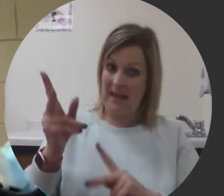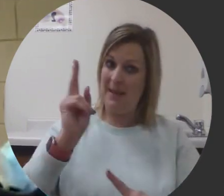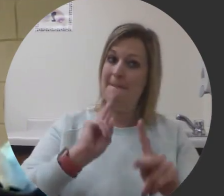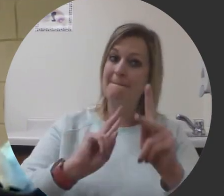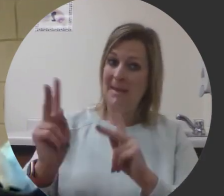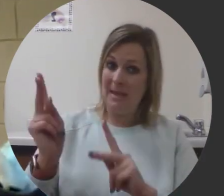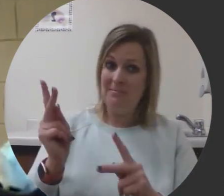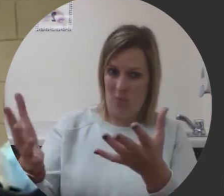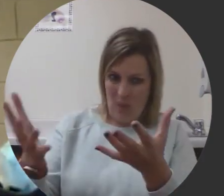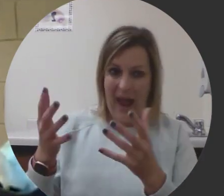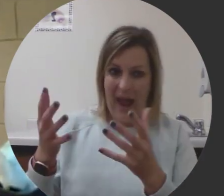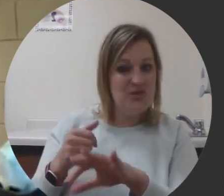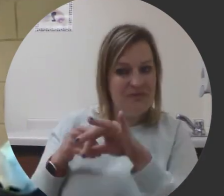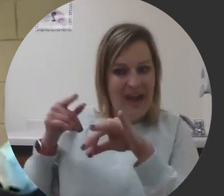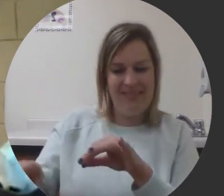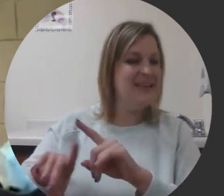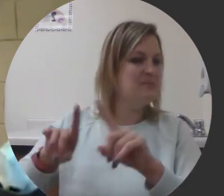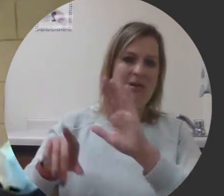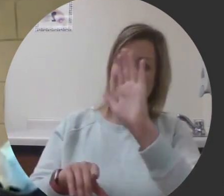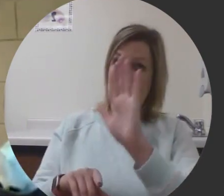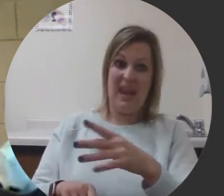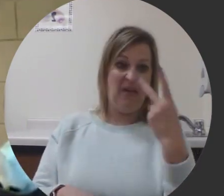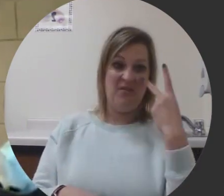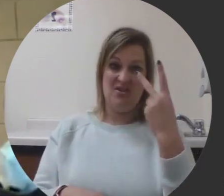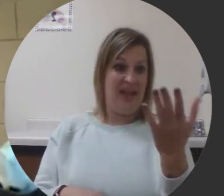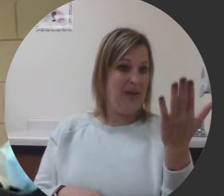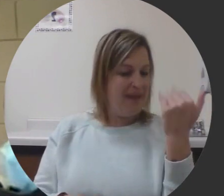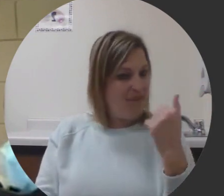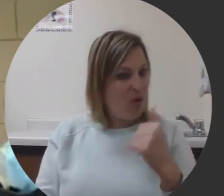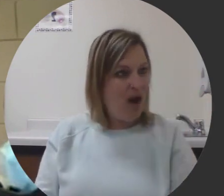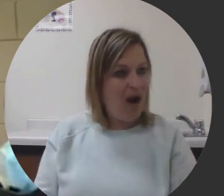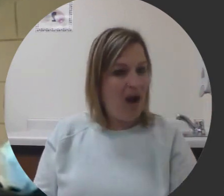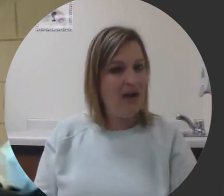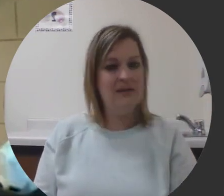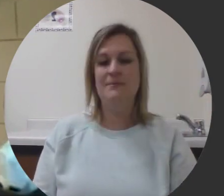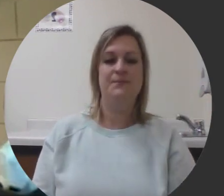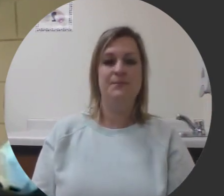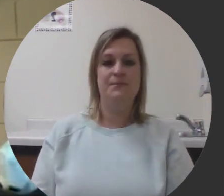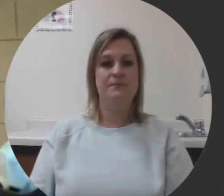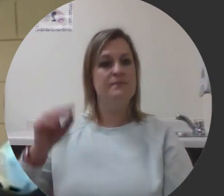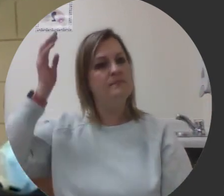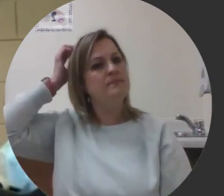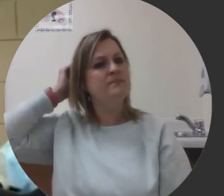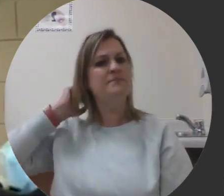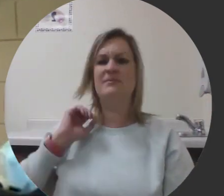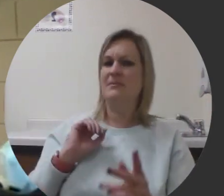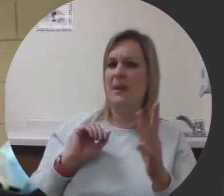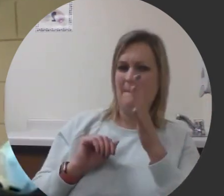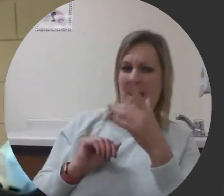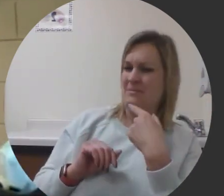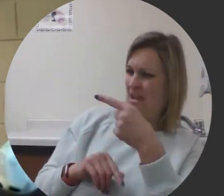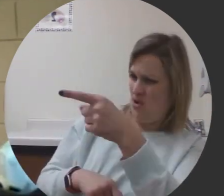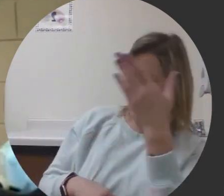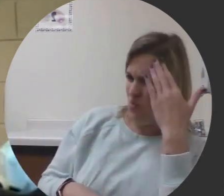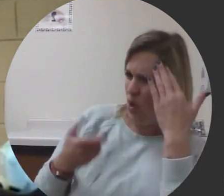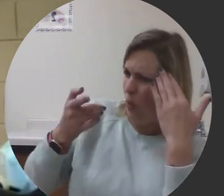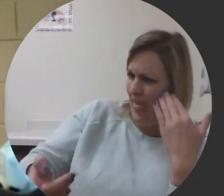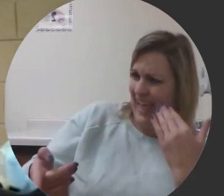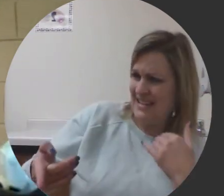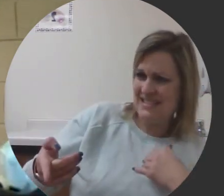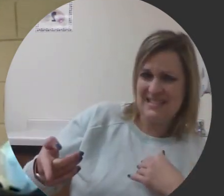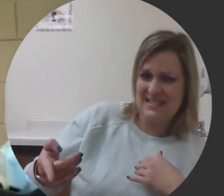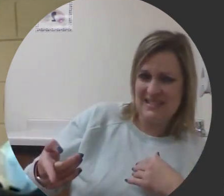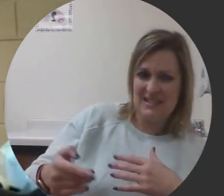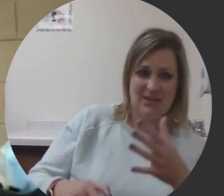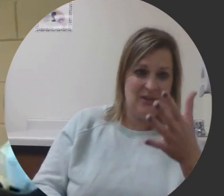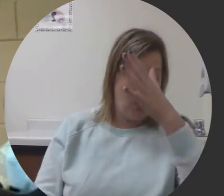believed all of them, but I never thought I'd see one. You sound as if you know what this thing is, said Mother. I should, said